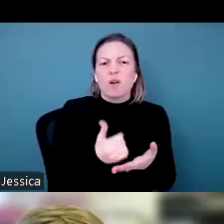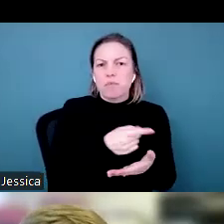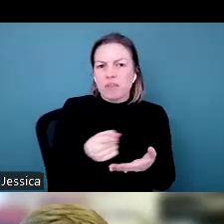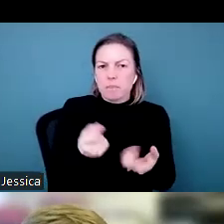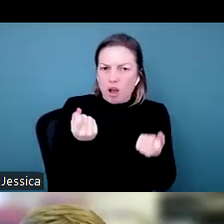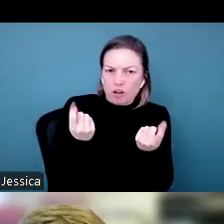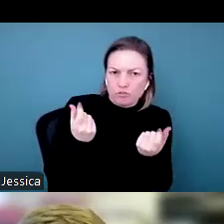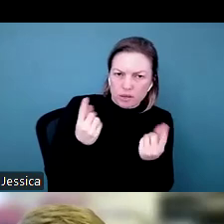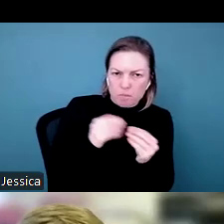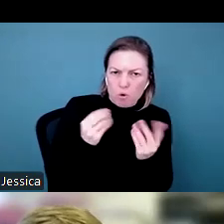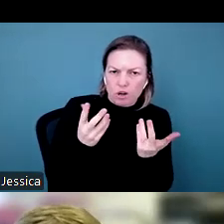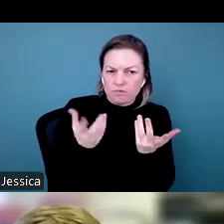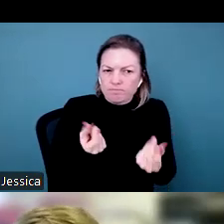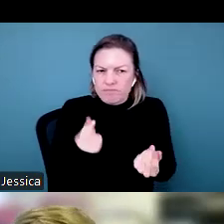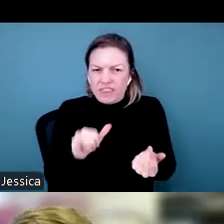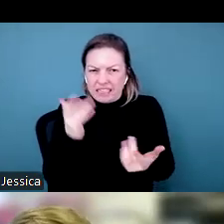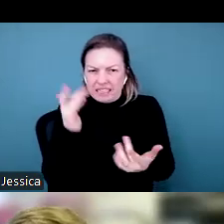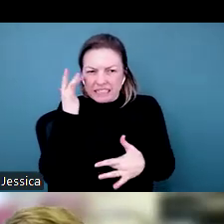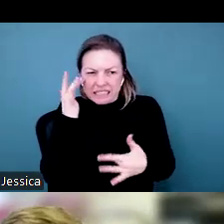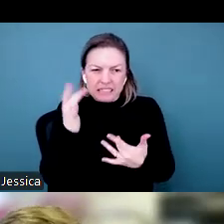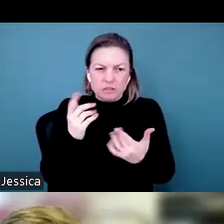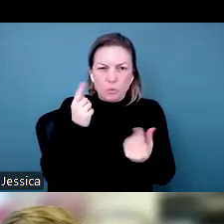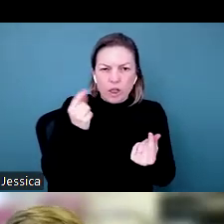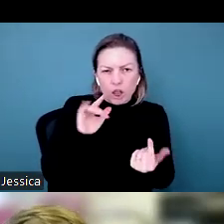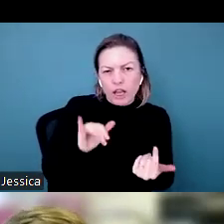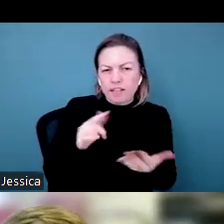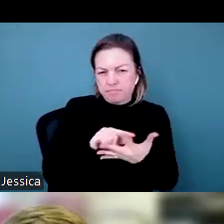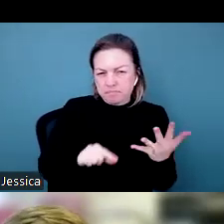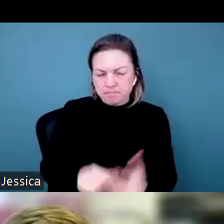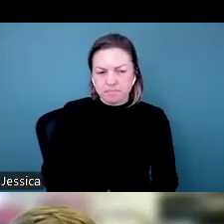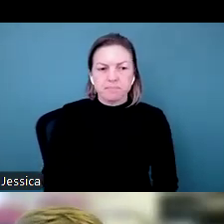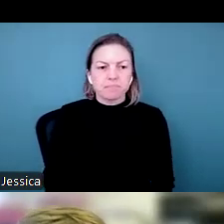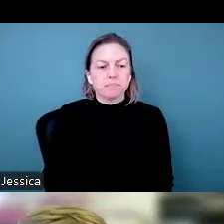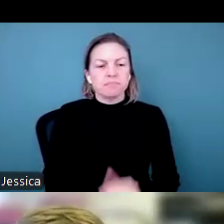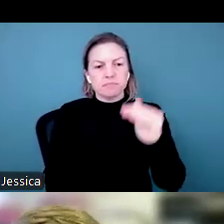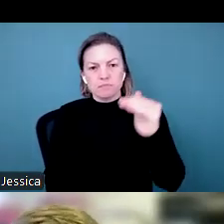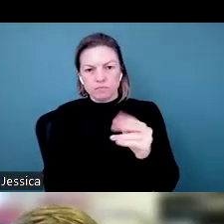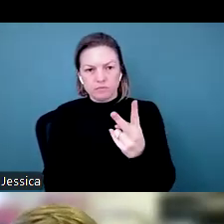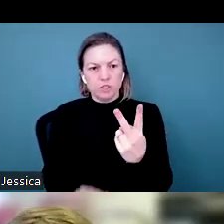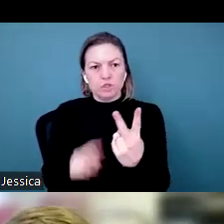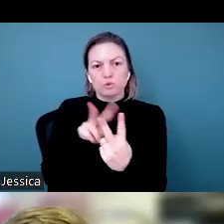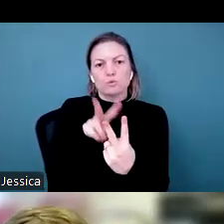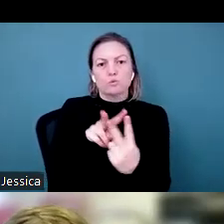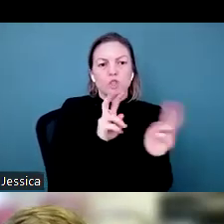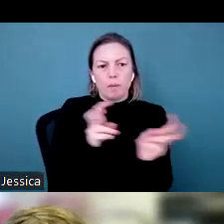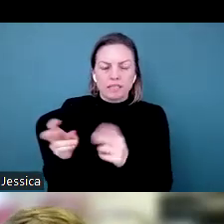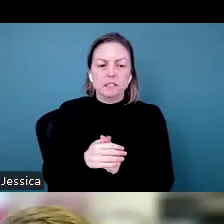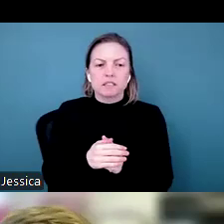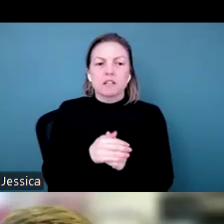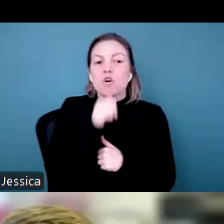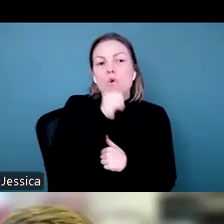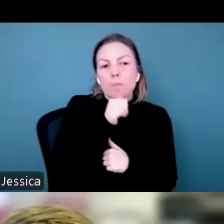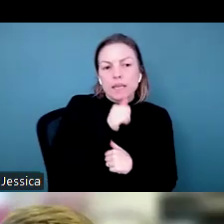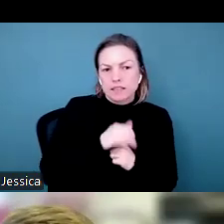to understand the disease and conditions. Then there's two separate type of topics, coping topics,